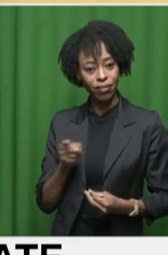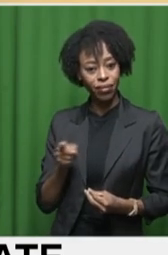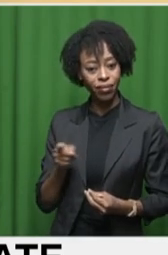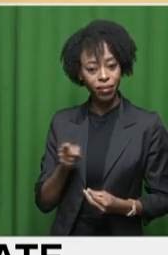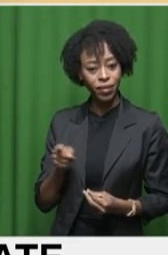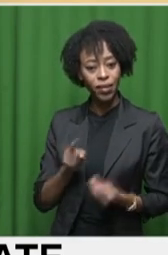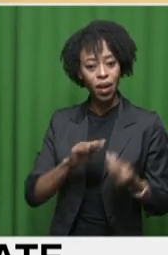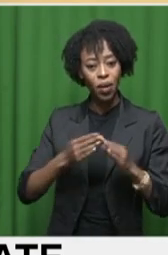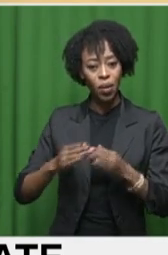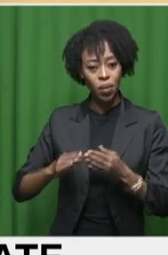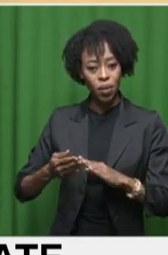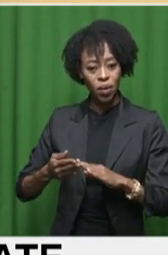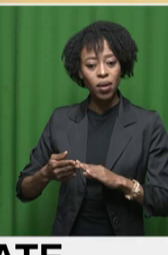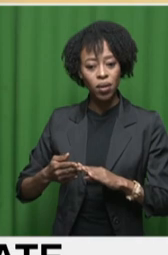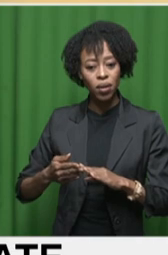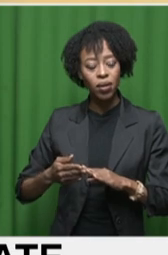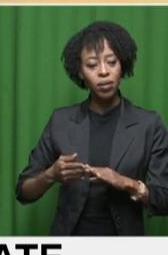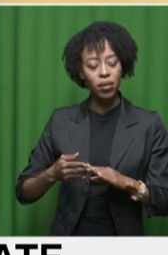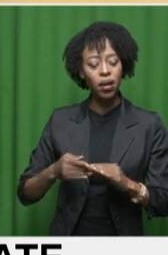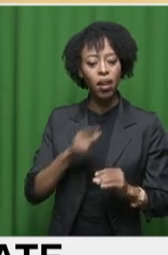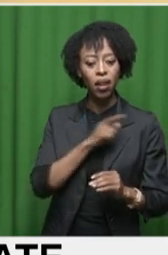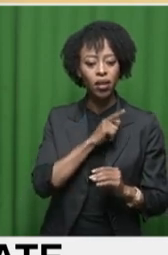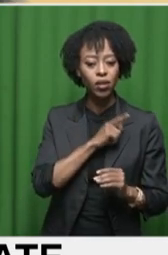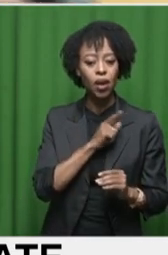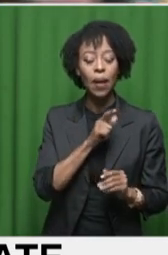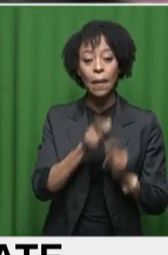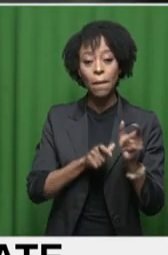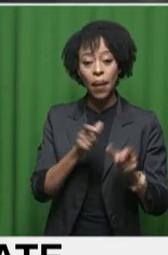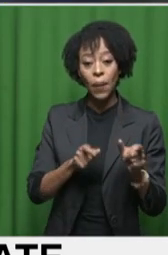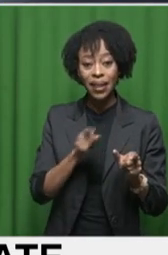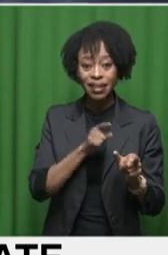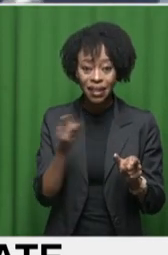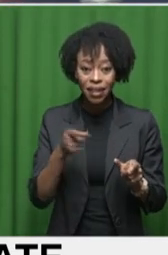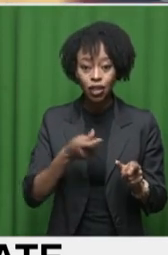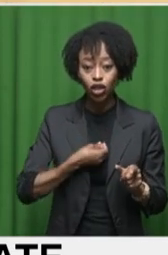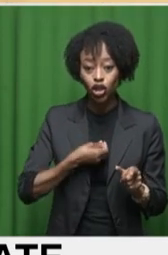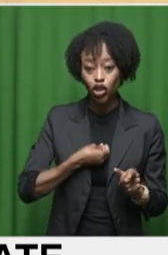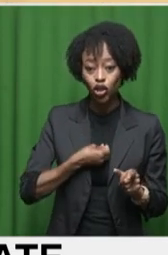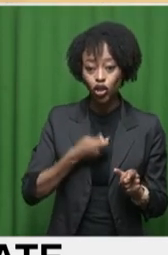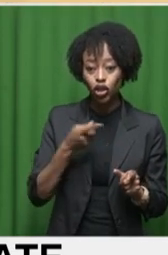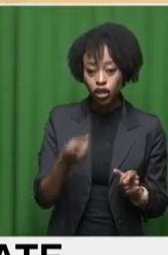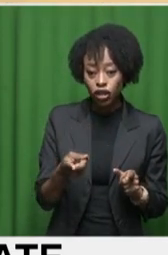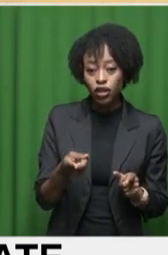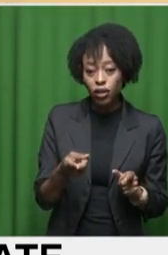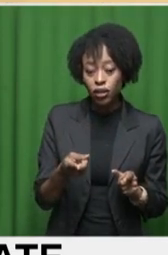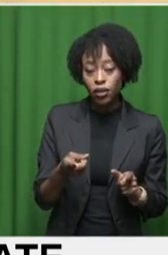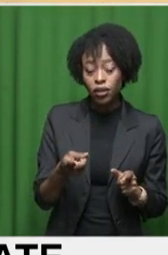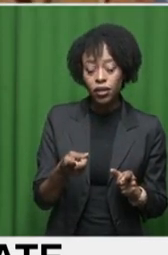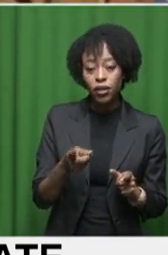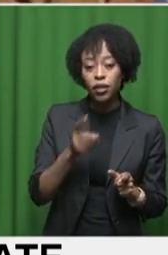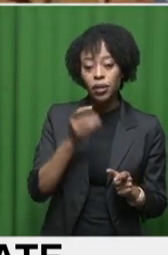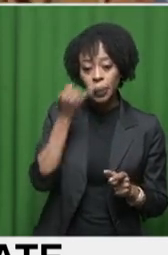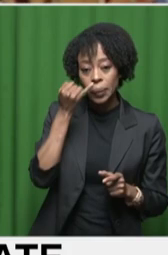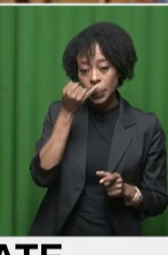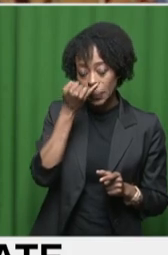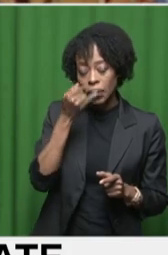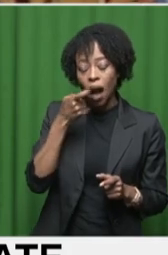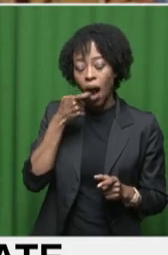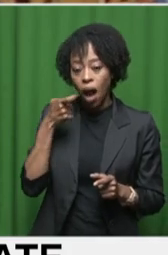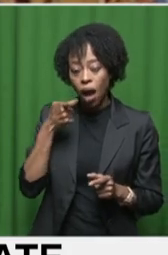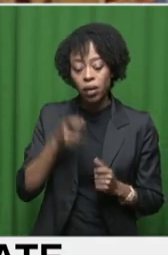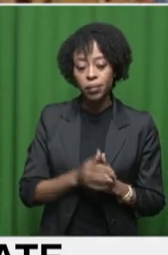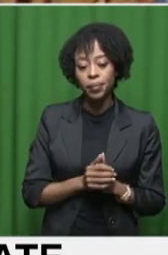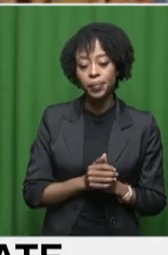the young ones in the community. Like, that's why people, the young ones, are using drugs. I hope